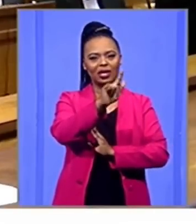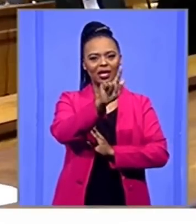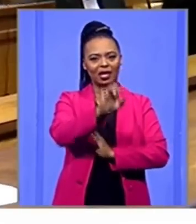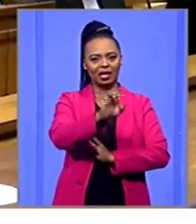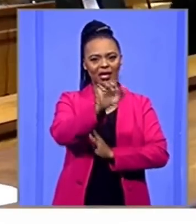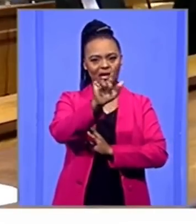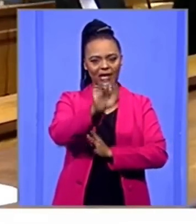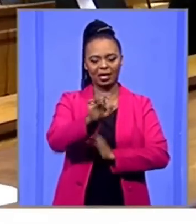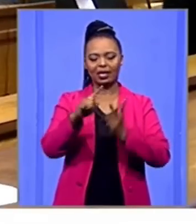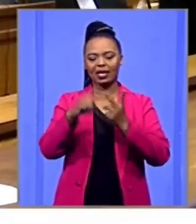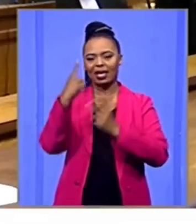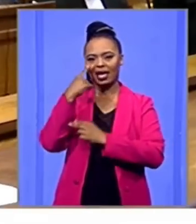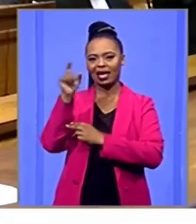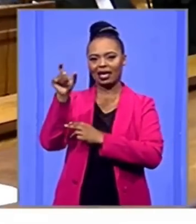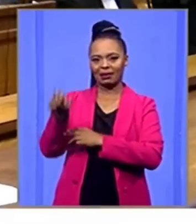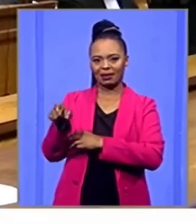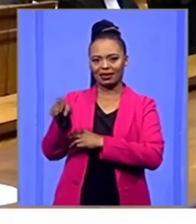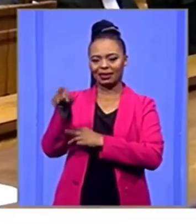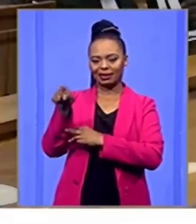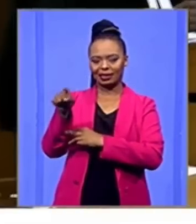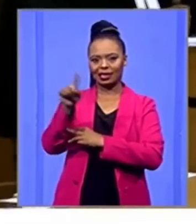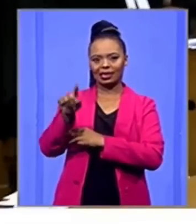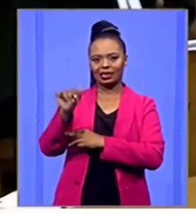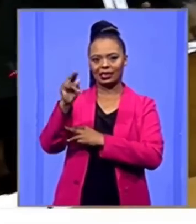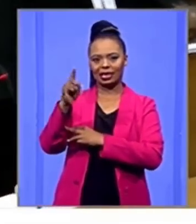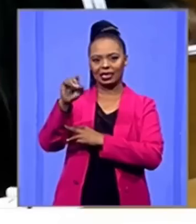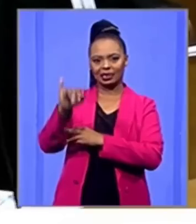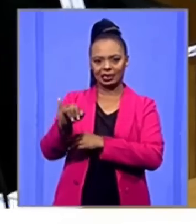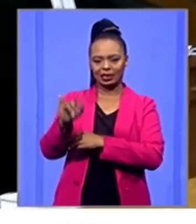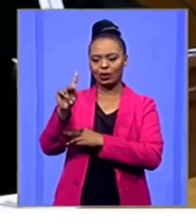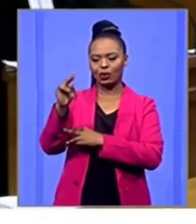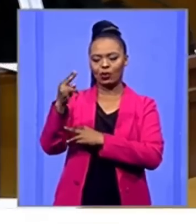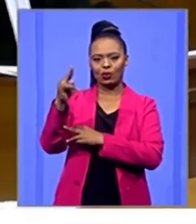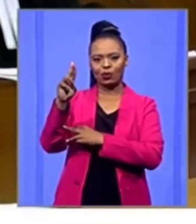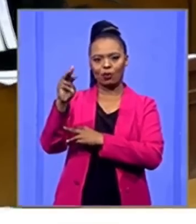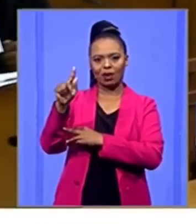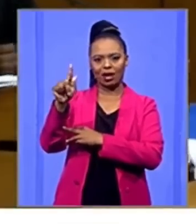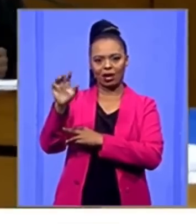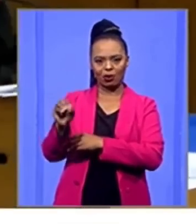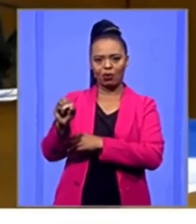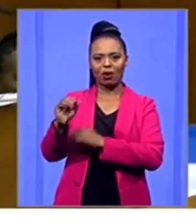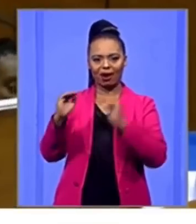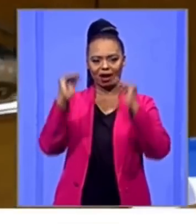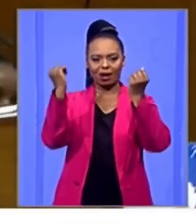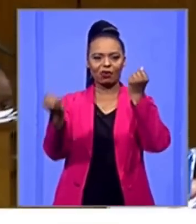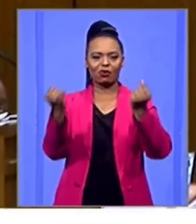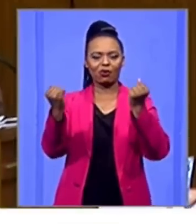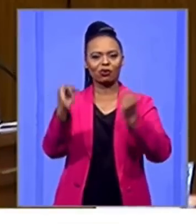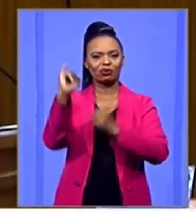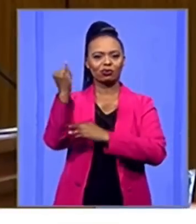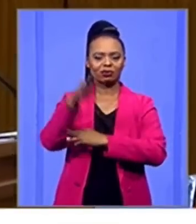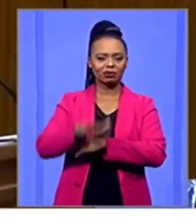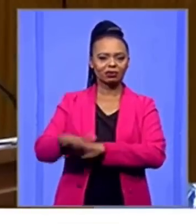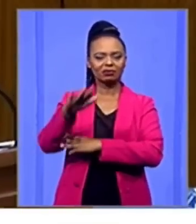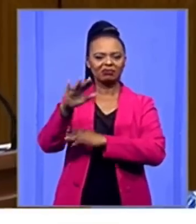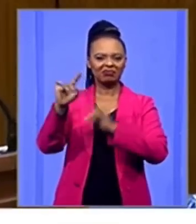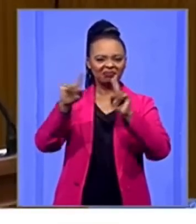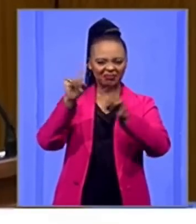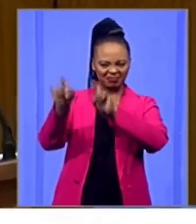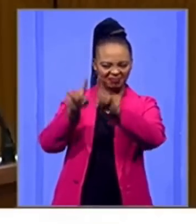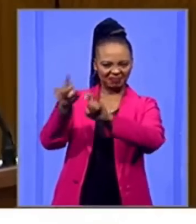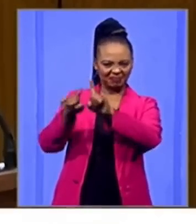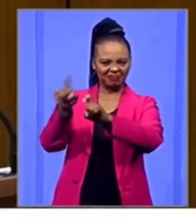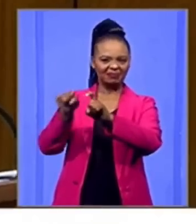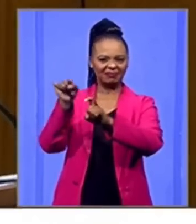le Hlatse Zandi Khumalo ka kgorontsheko kgolo ka Pretoria ge a be a gadikwa ka dipotšišo mabapi le